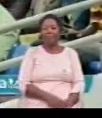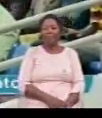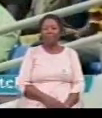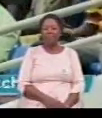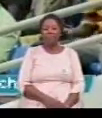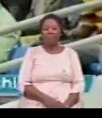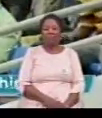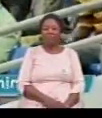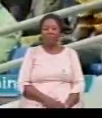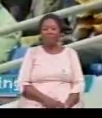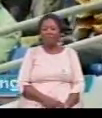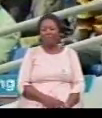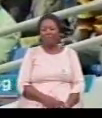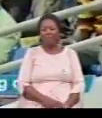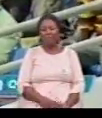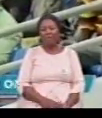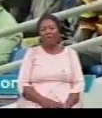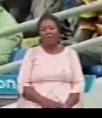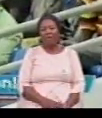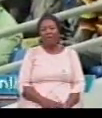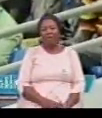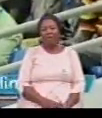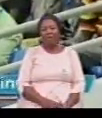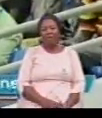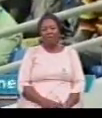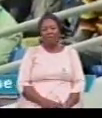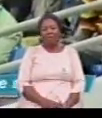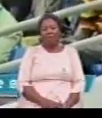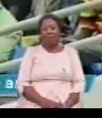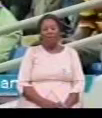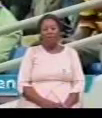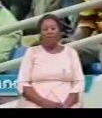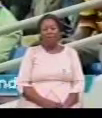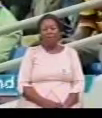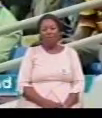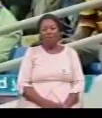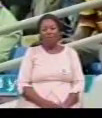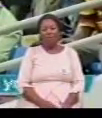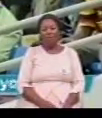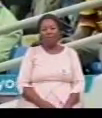Amen. Please, our counselors, let's swing into action.